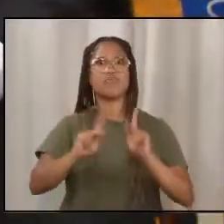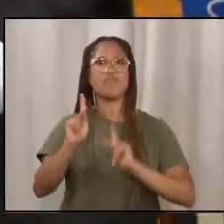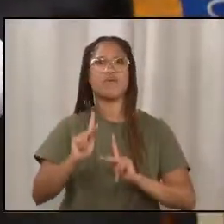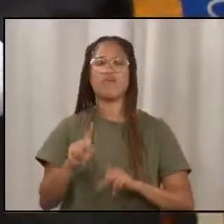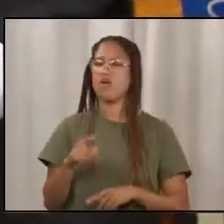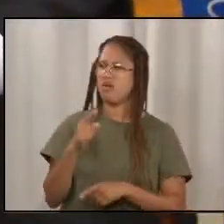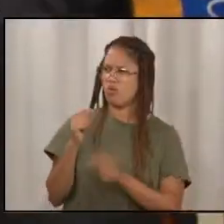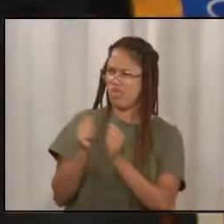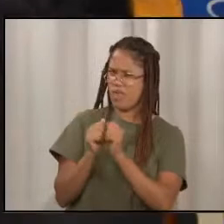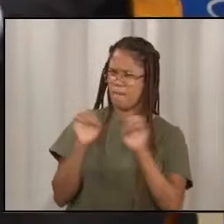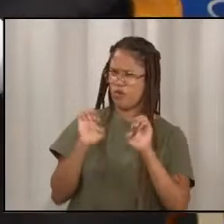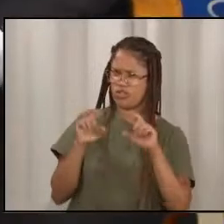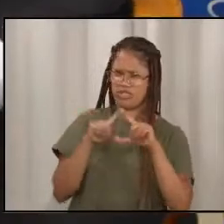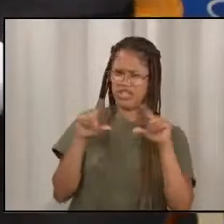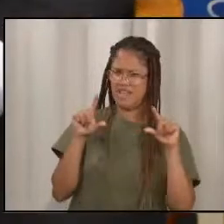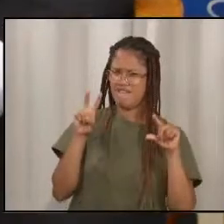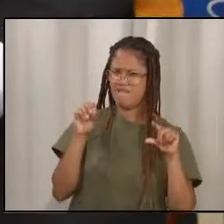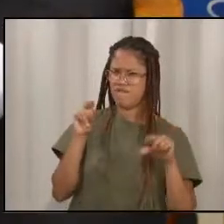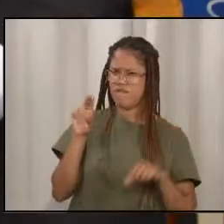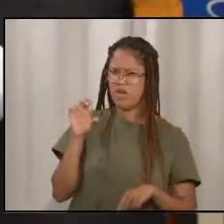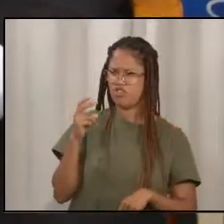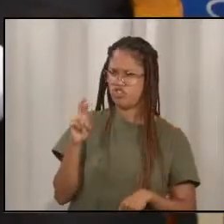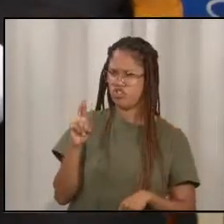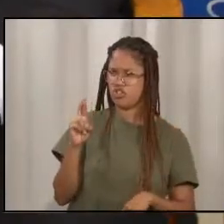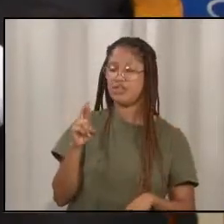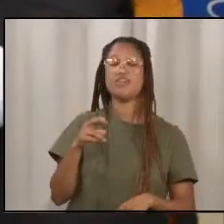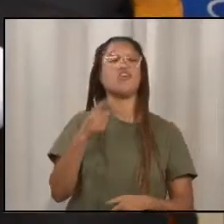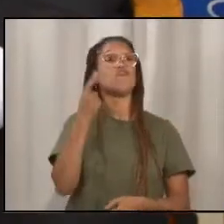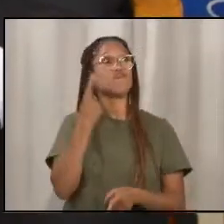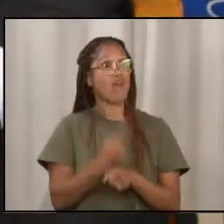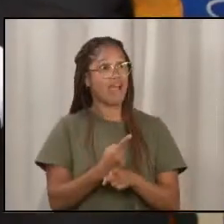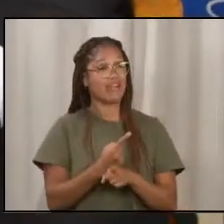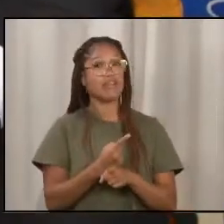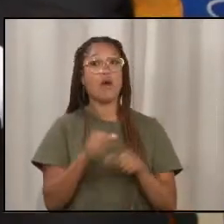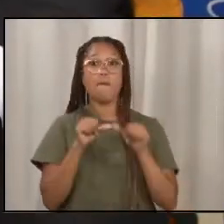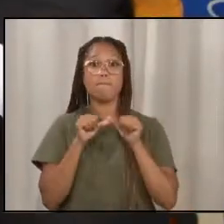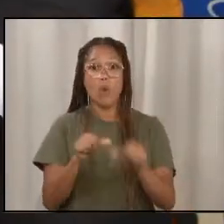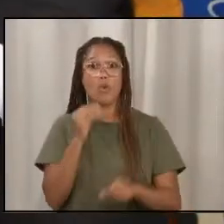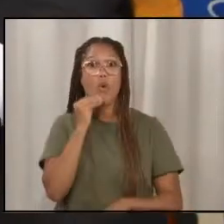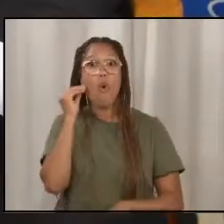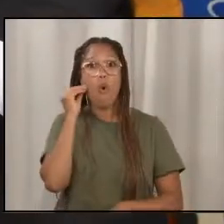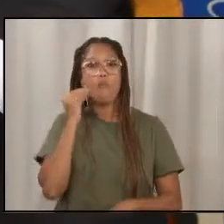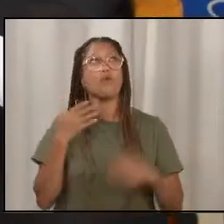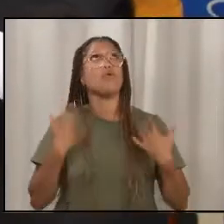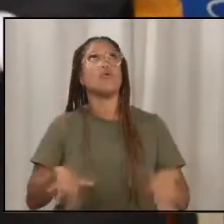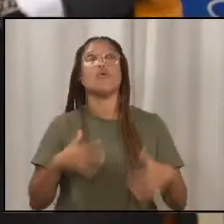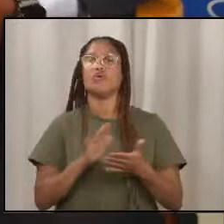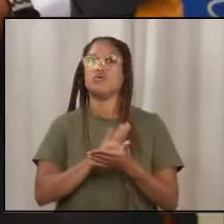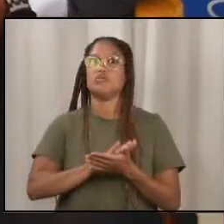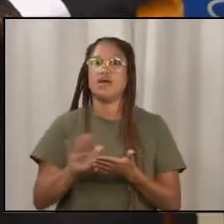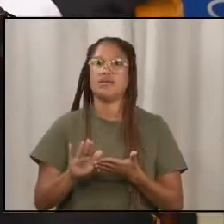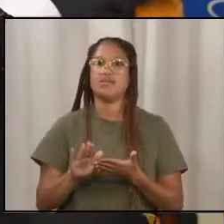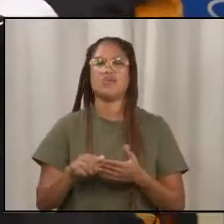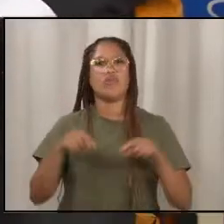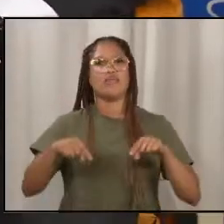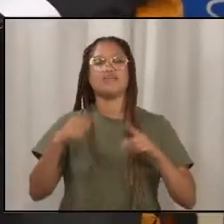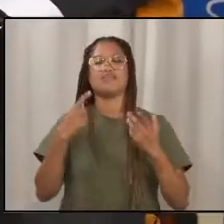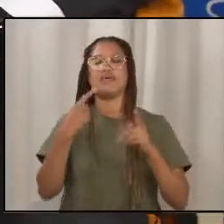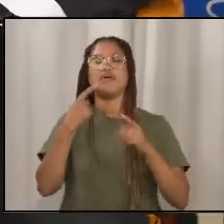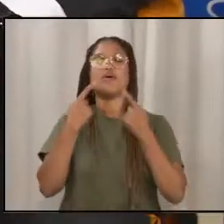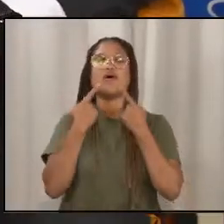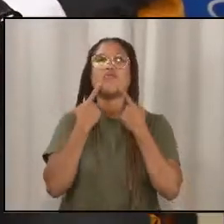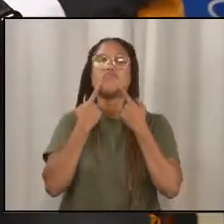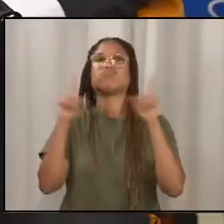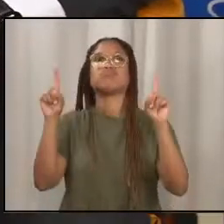the emergency housing vouchers. Permanent housing. Permanent housing. Absolutely. So 100%. It was fantastic. So this remarkable achievement